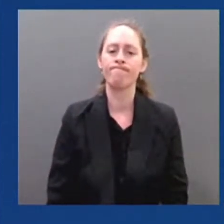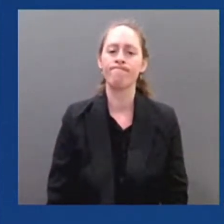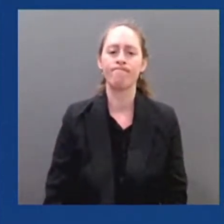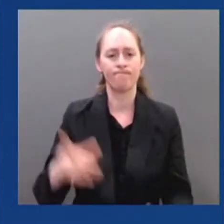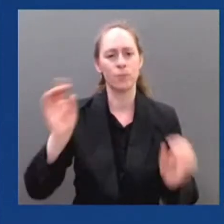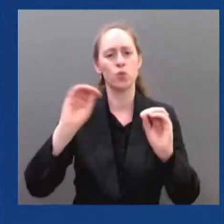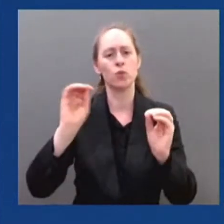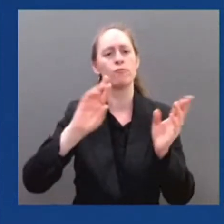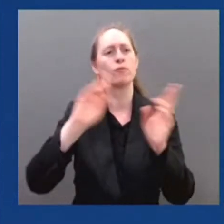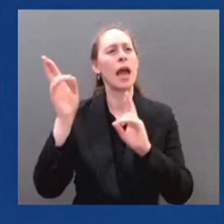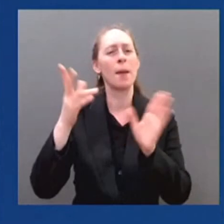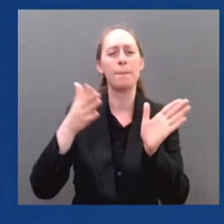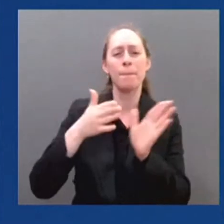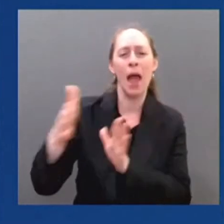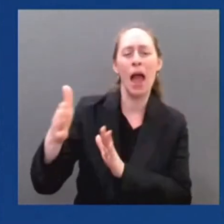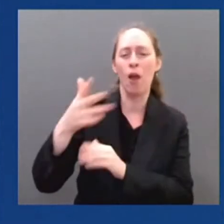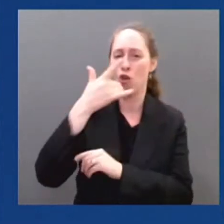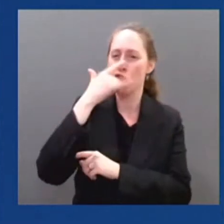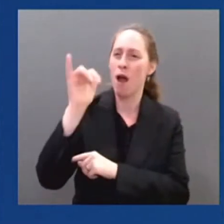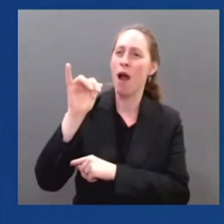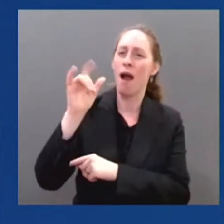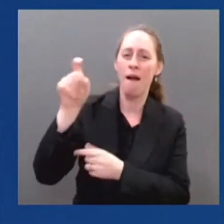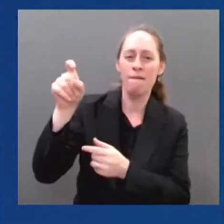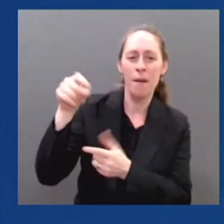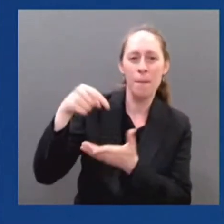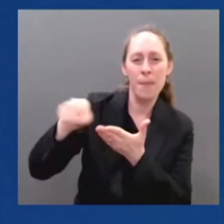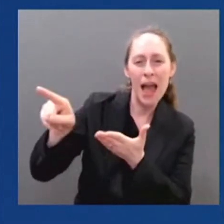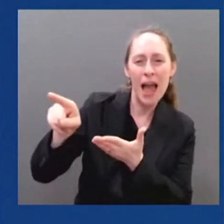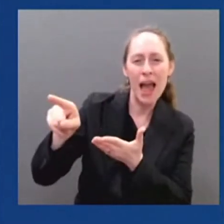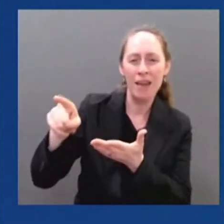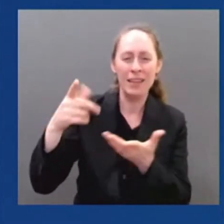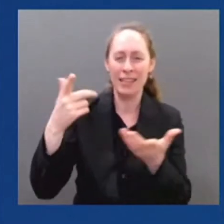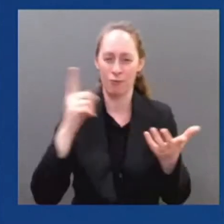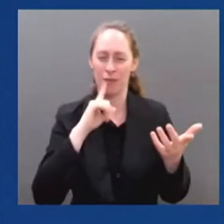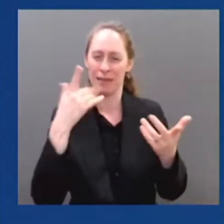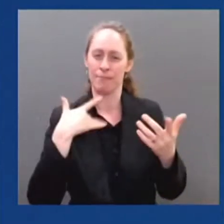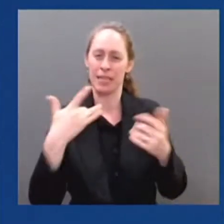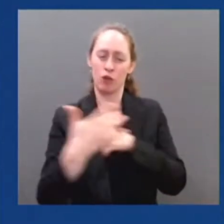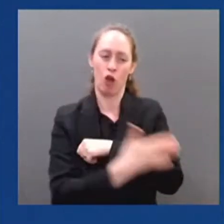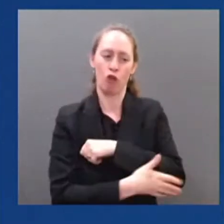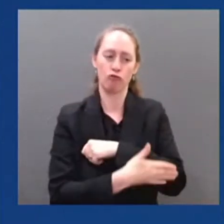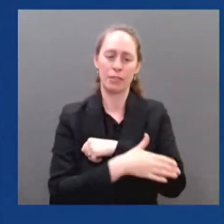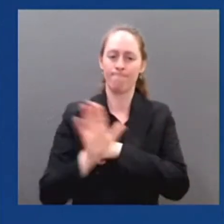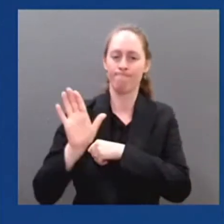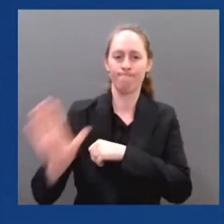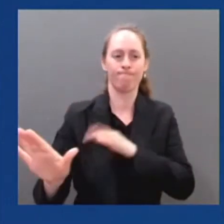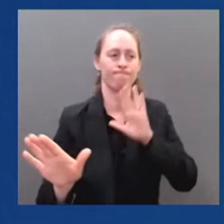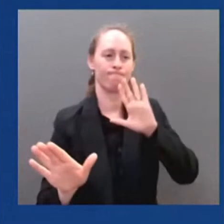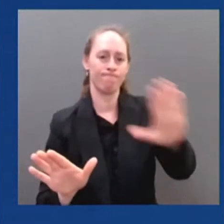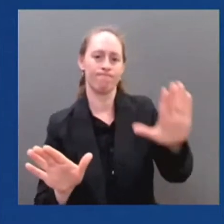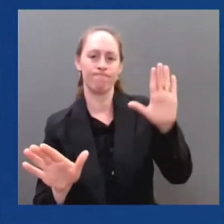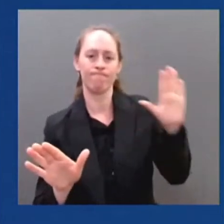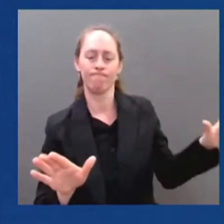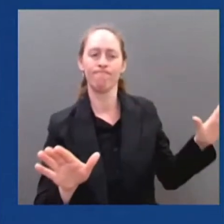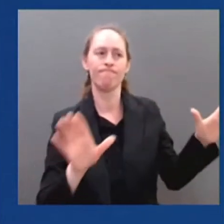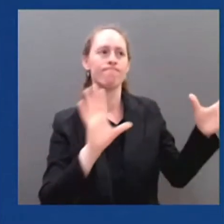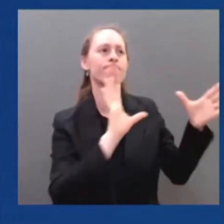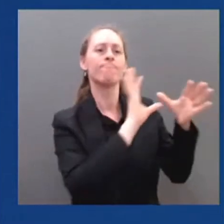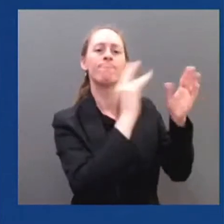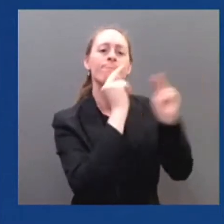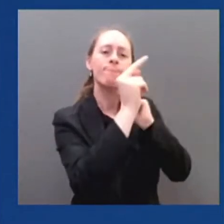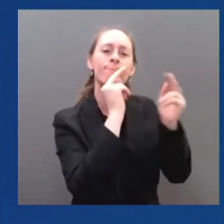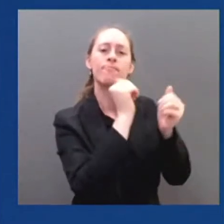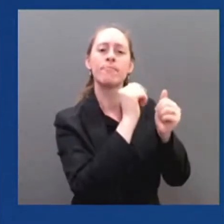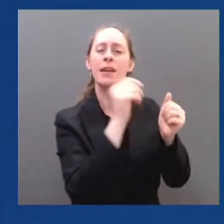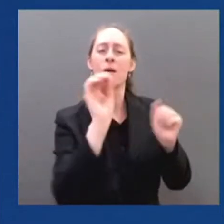around the world. They have certain limitations to their production capacity. And there's not an easy